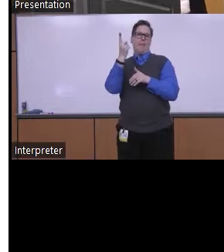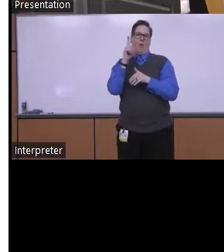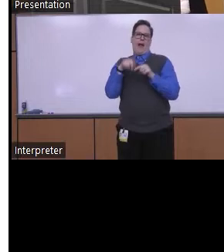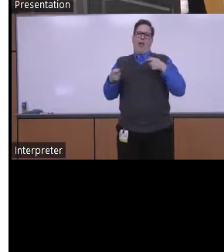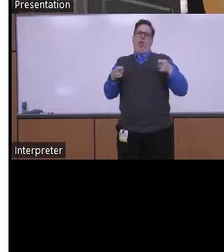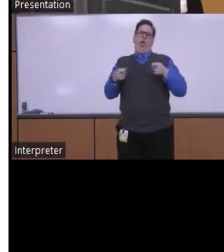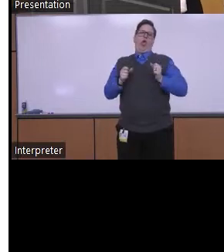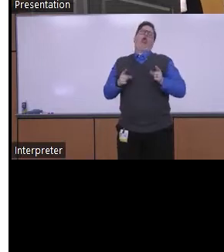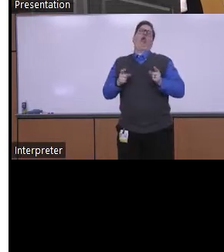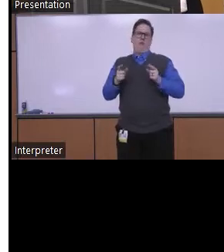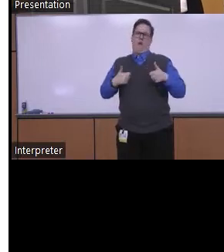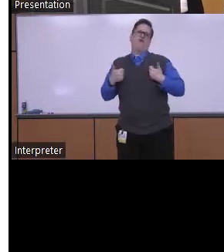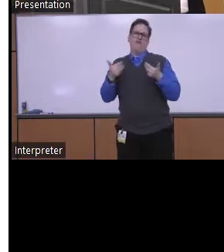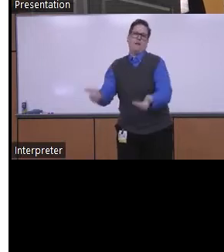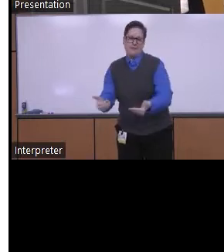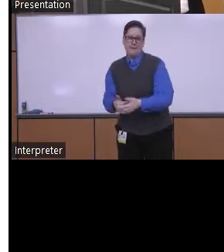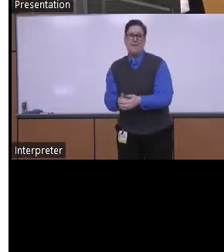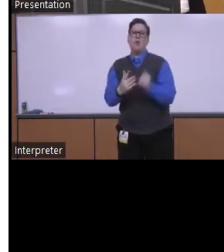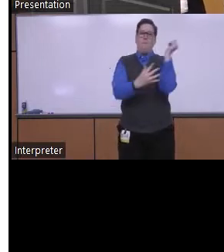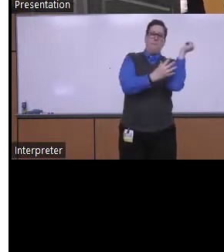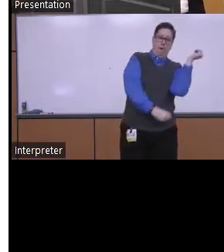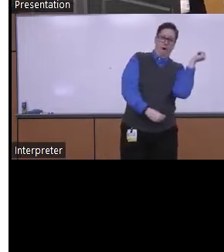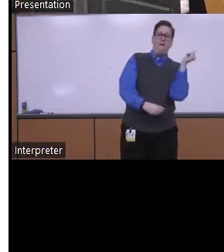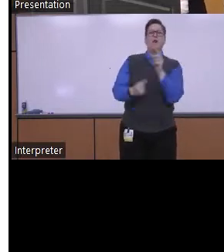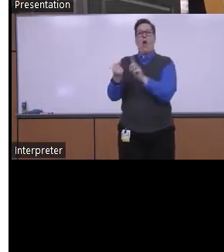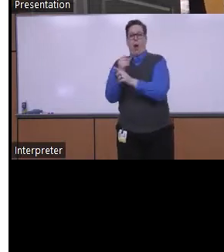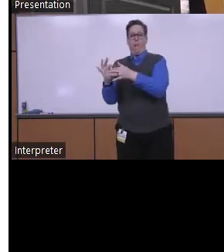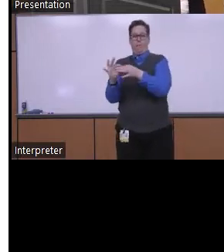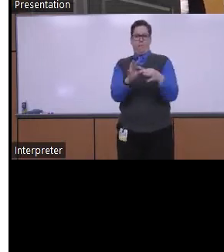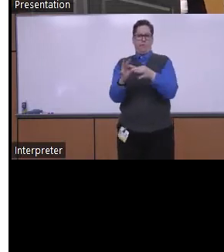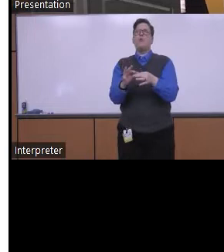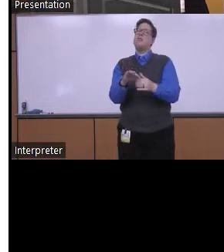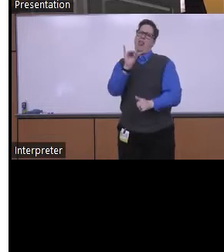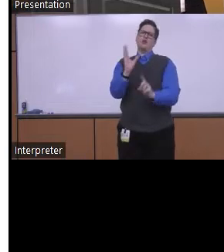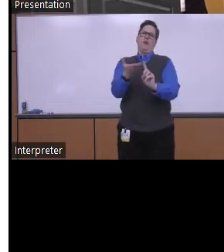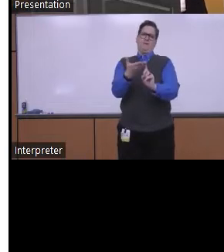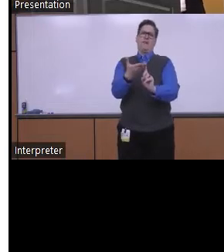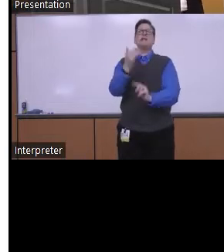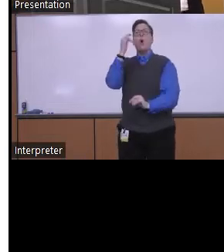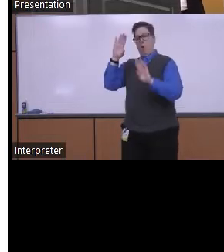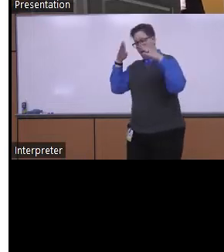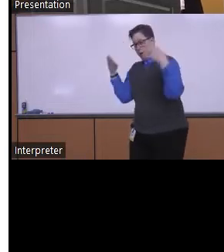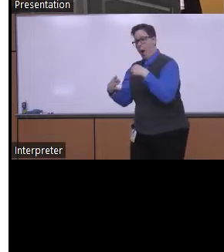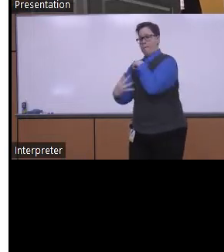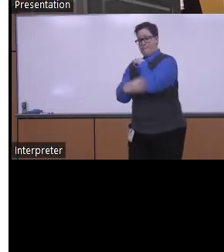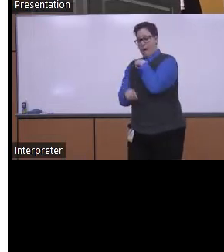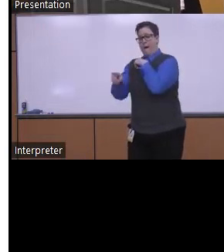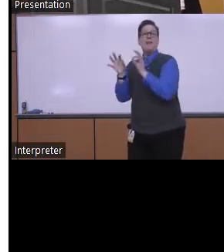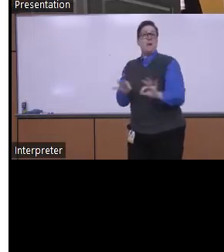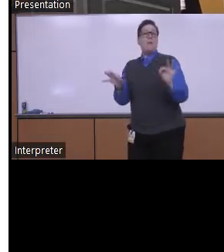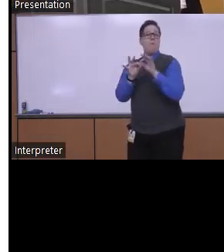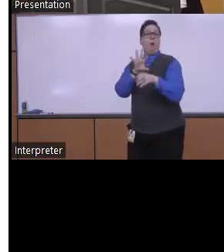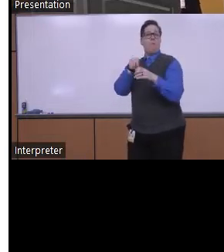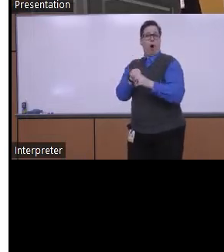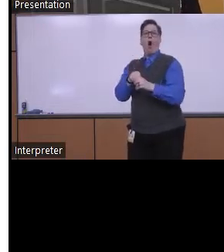The links between poverty and physical abuse of children, he said, should convince people that addressing poverty was an important part